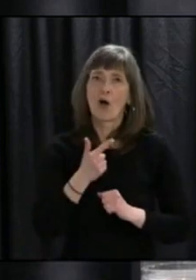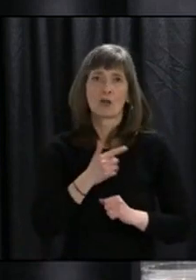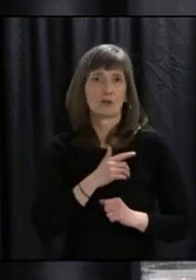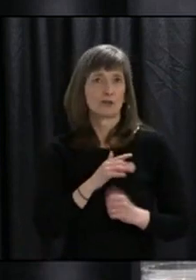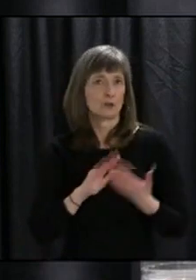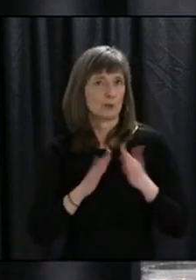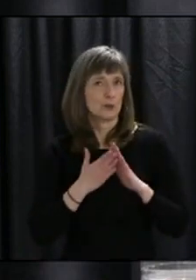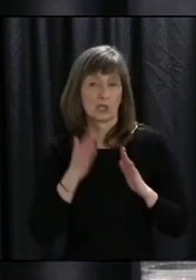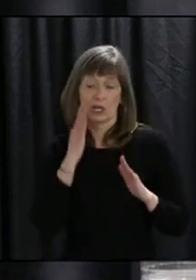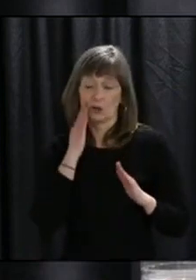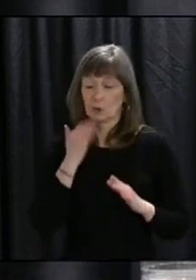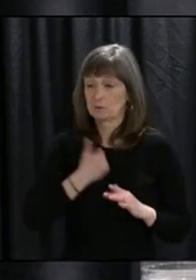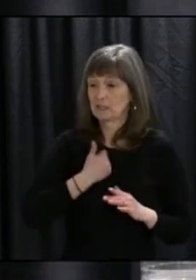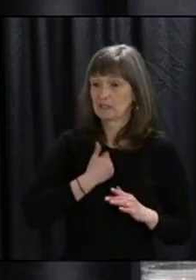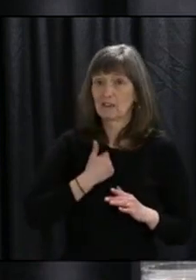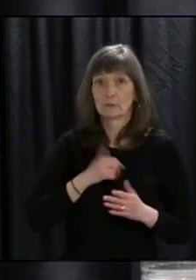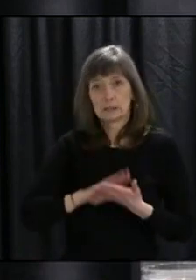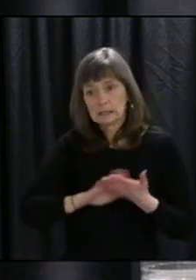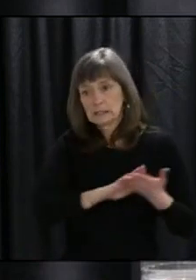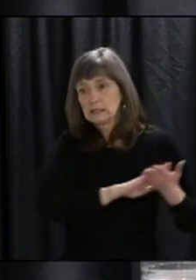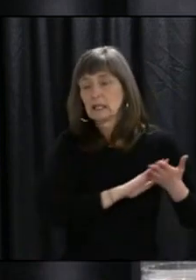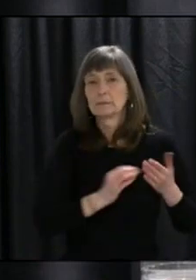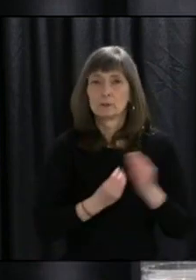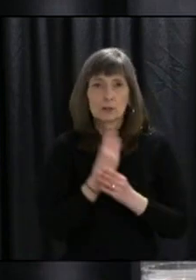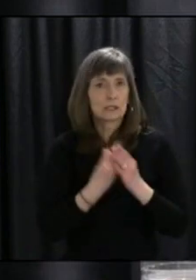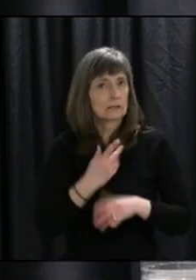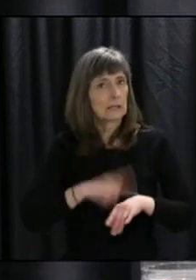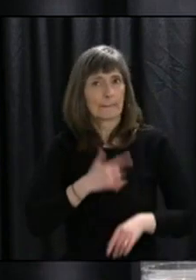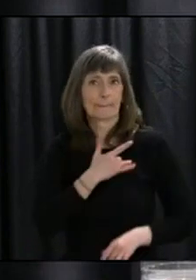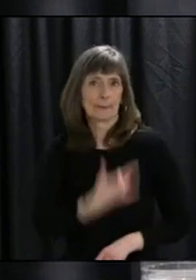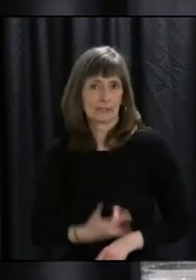Gander and in Appleton, used to have cleanup